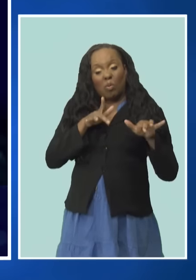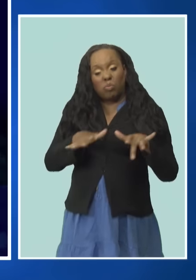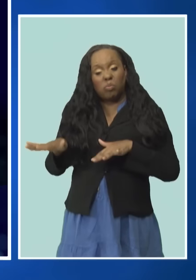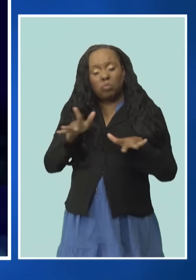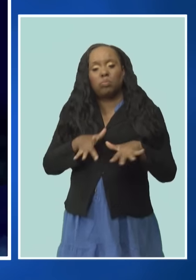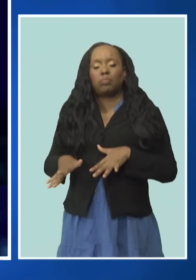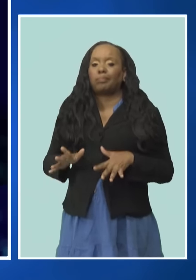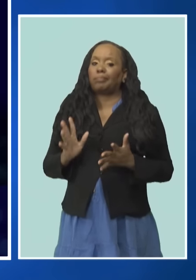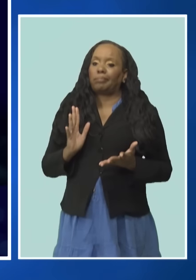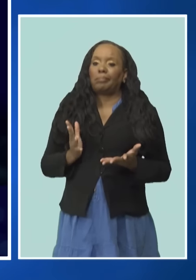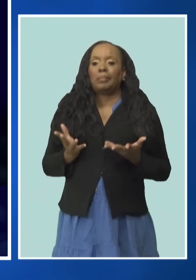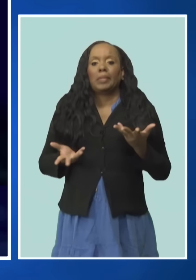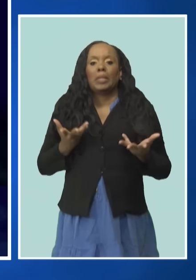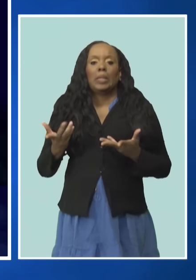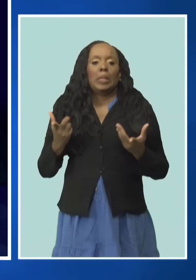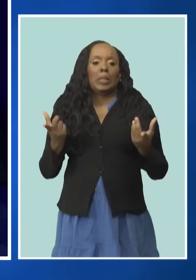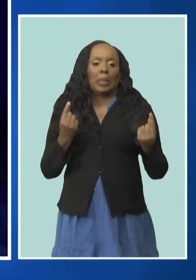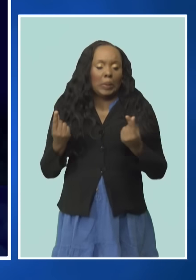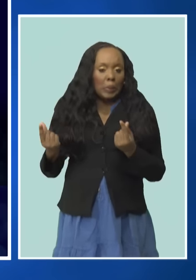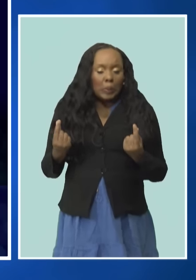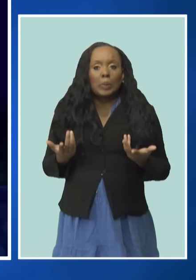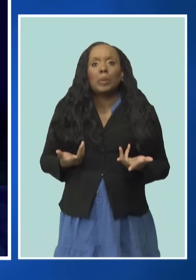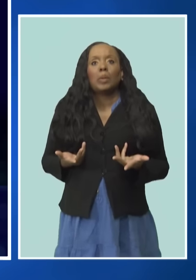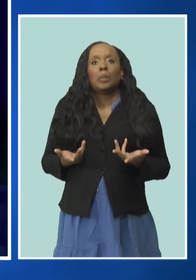cycle rainfall. They will be impacted.